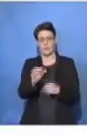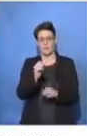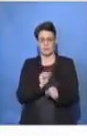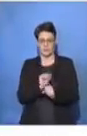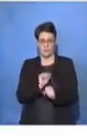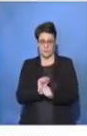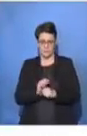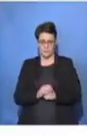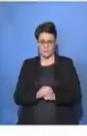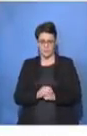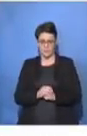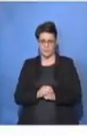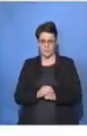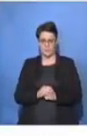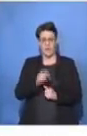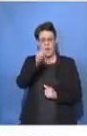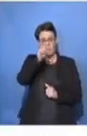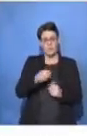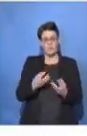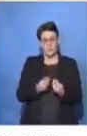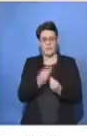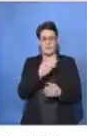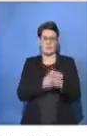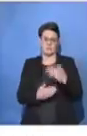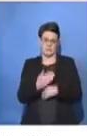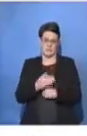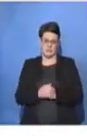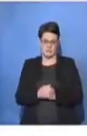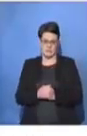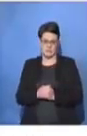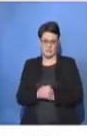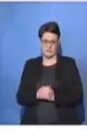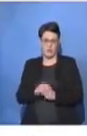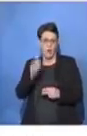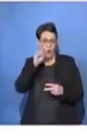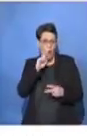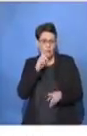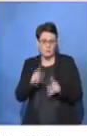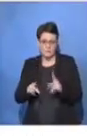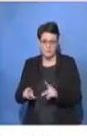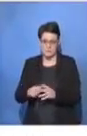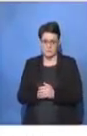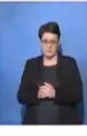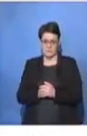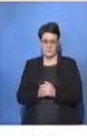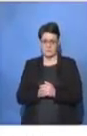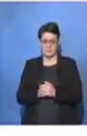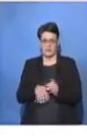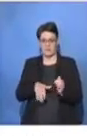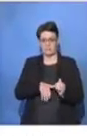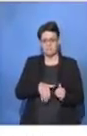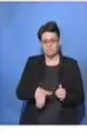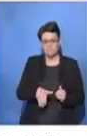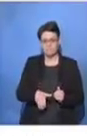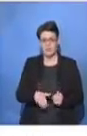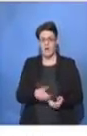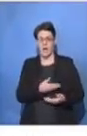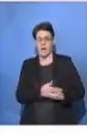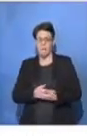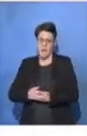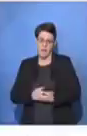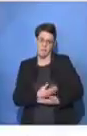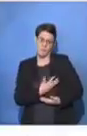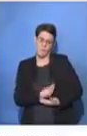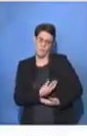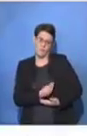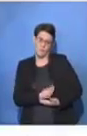duties. Persons with disability, the elderly, the expectant, and nursing mothers